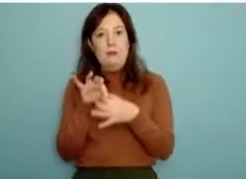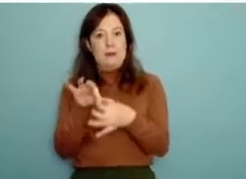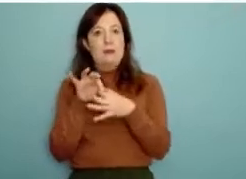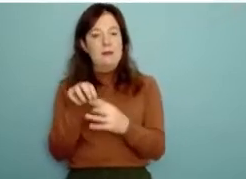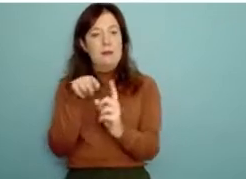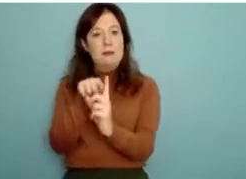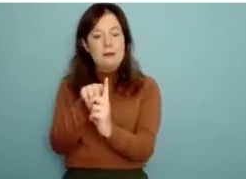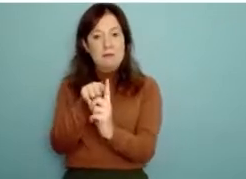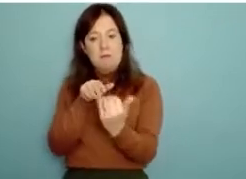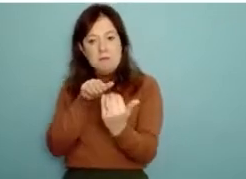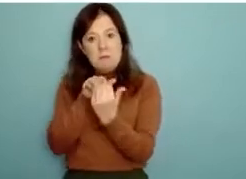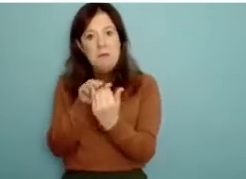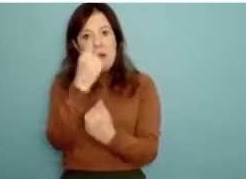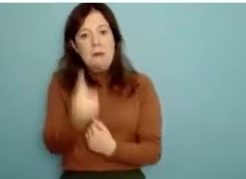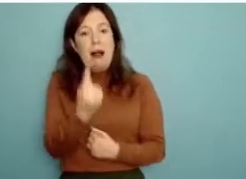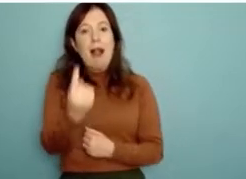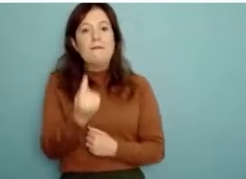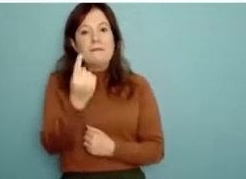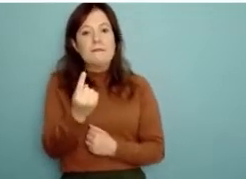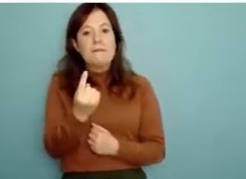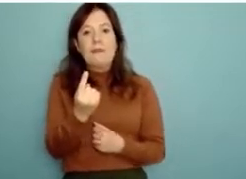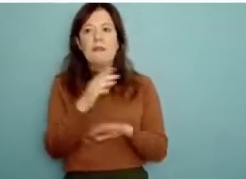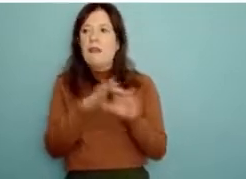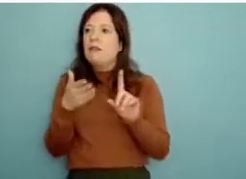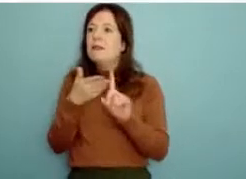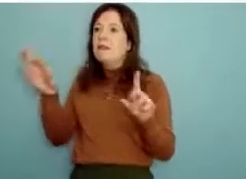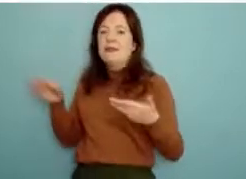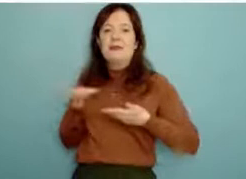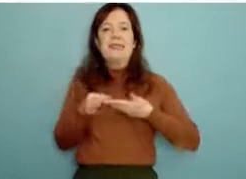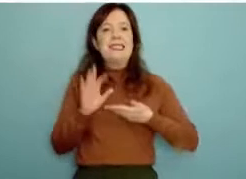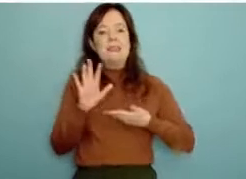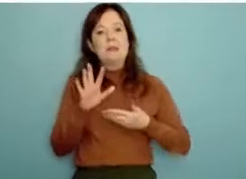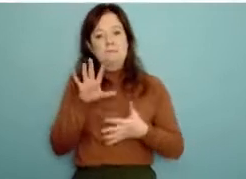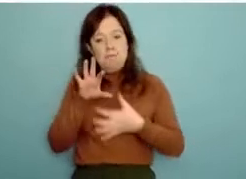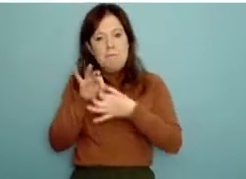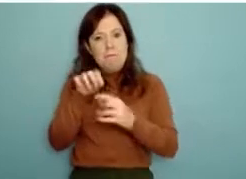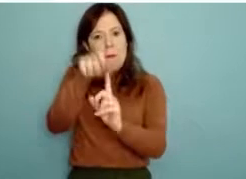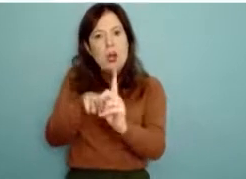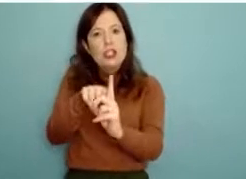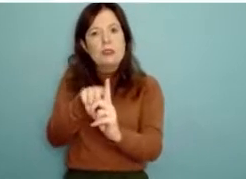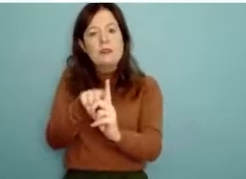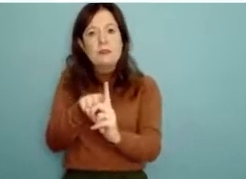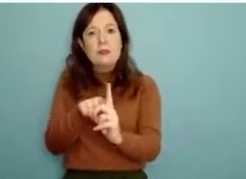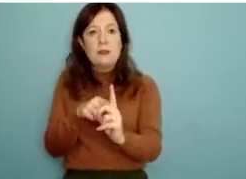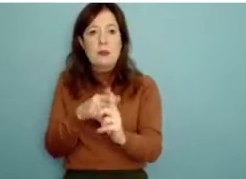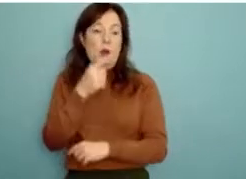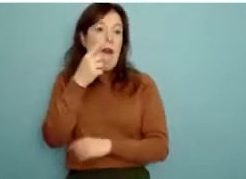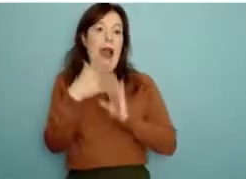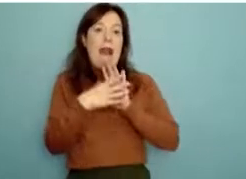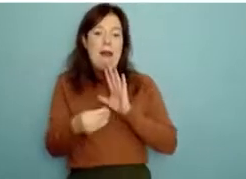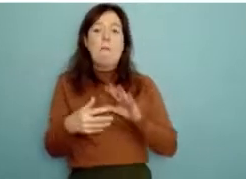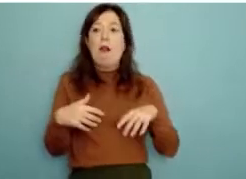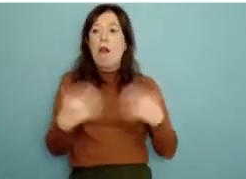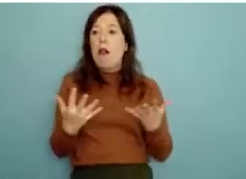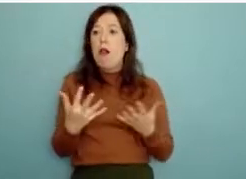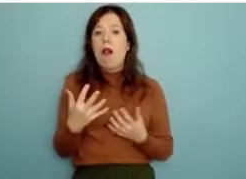service users, to the person who you're actually working with. It's pointless just focusing on something that's